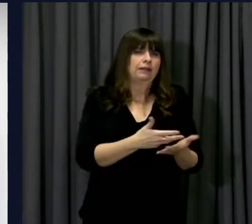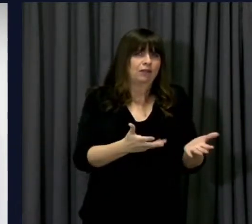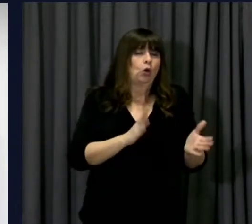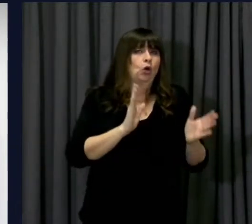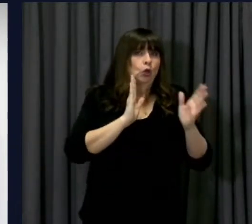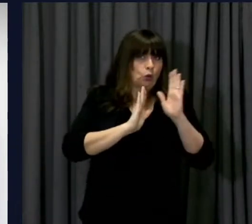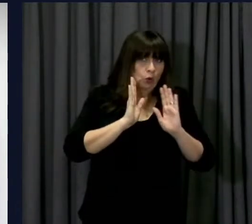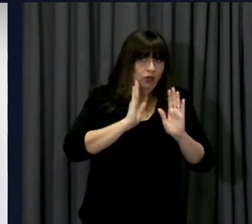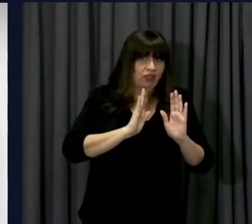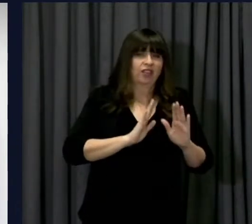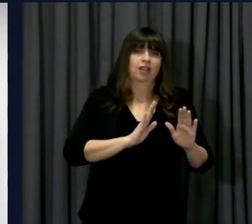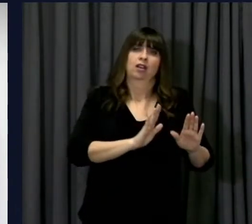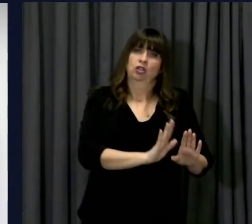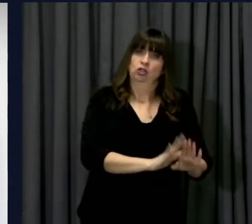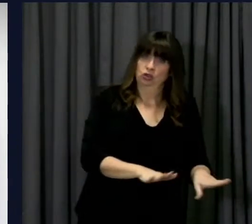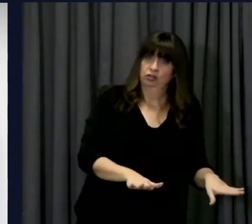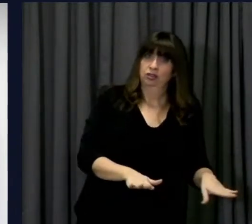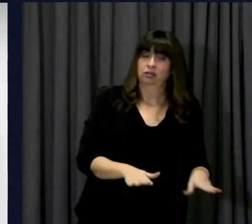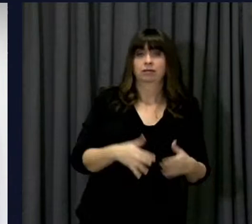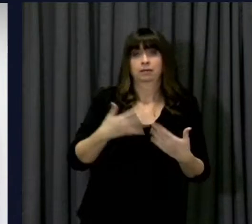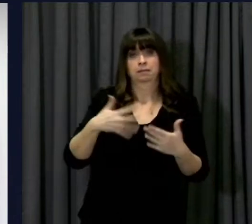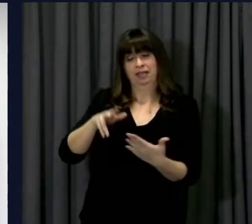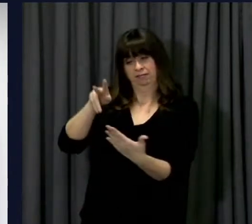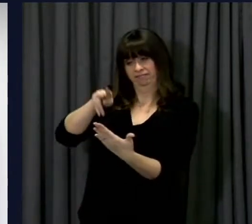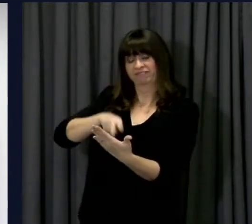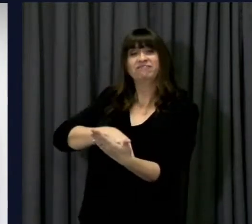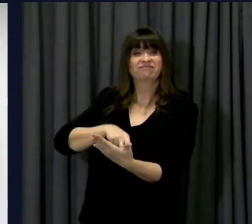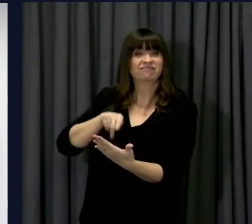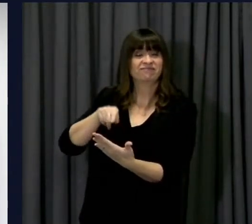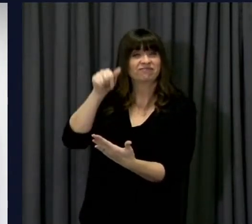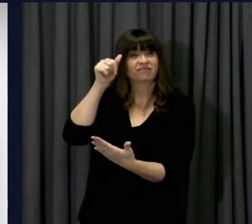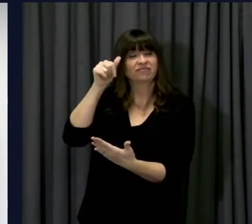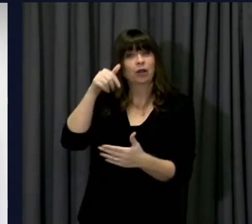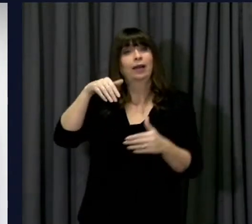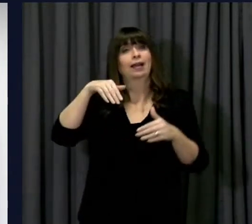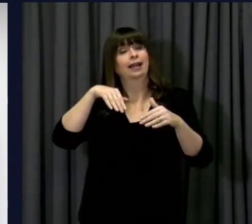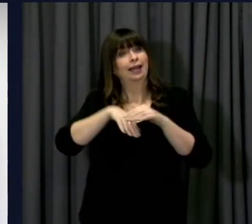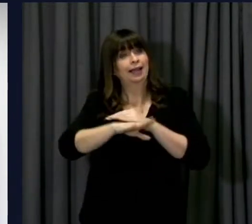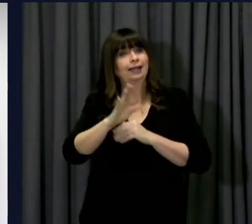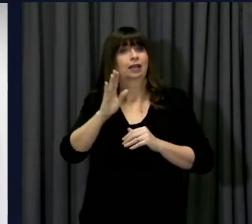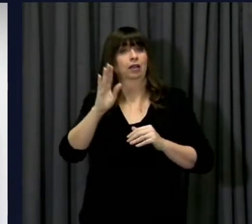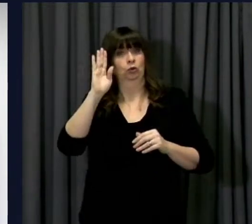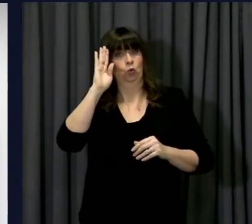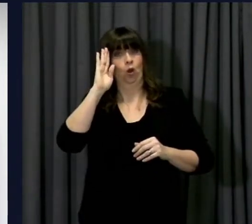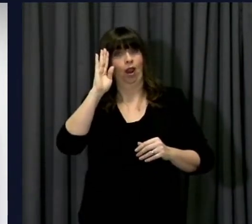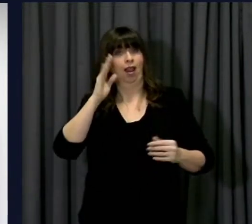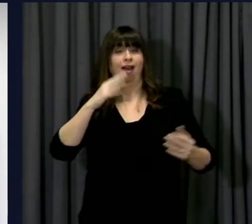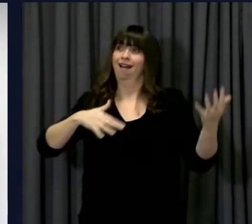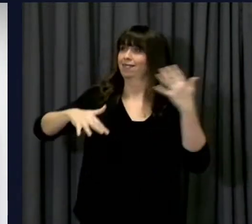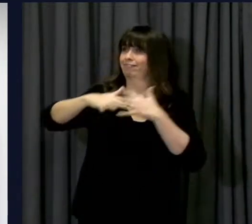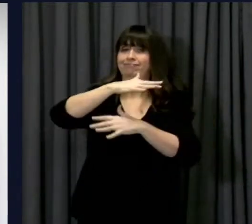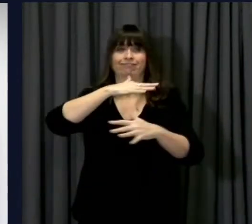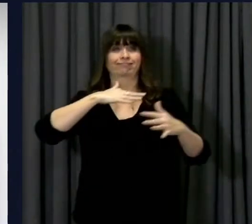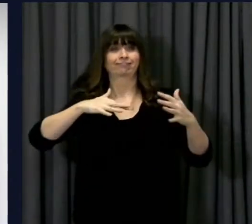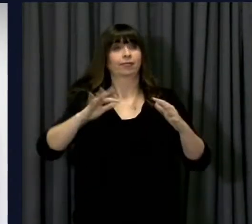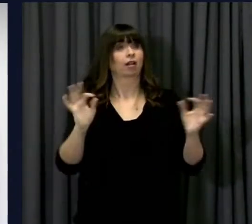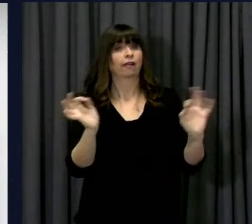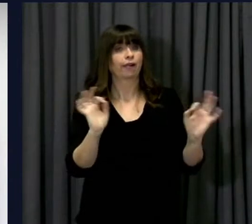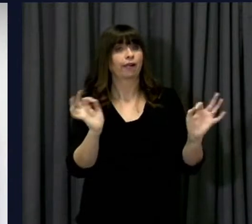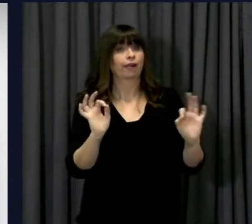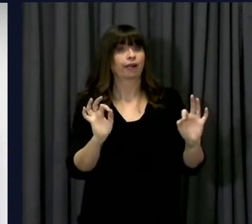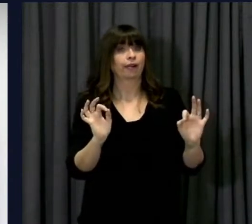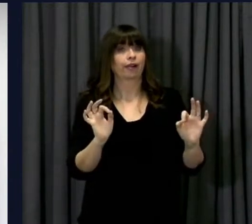particular as well. We had the report earlier this week that missing out on face-to-face learning it will potentially have an impact on